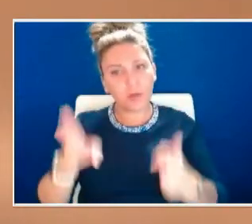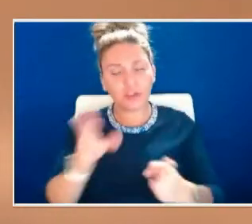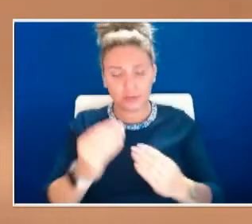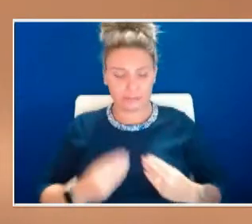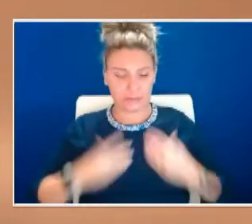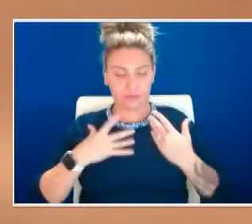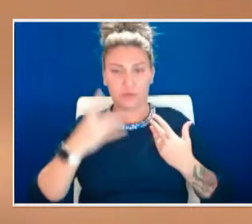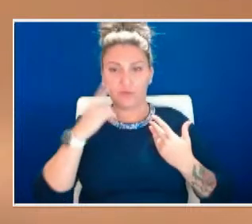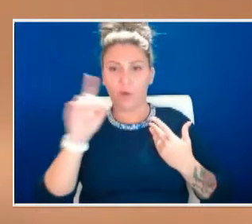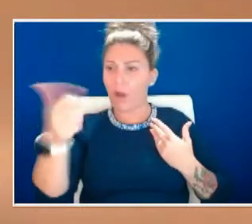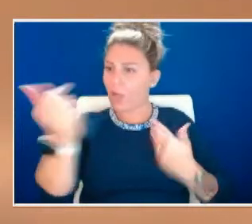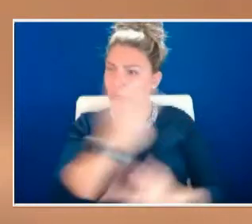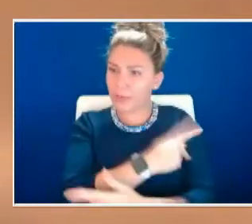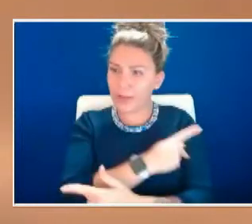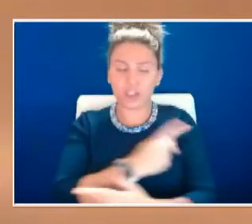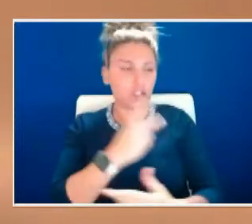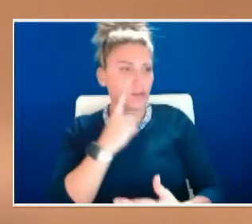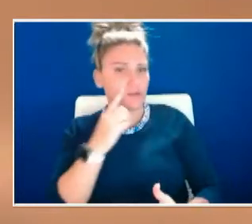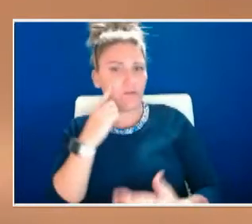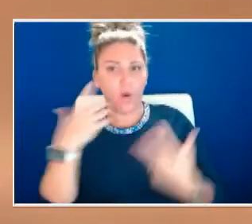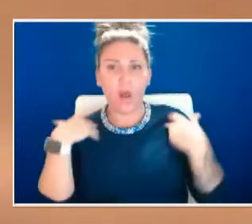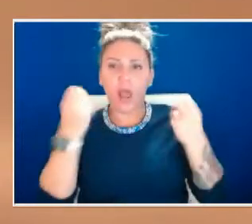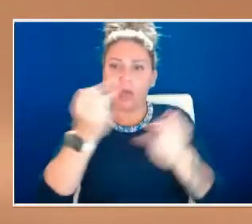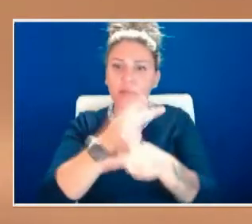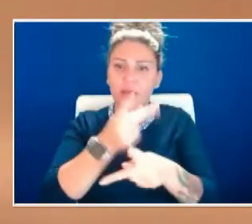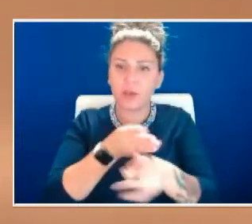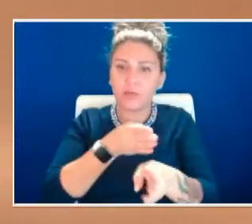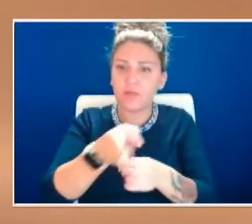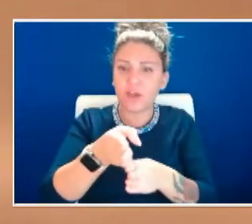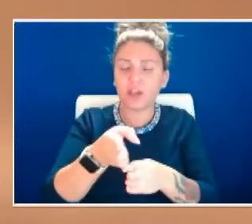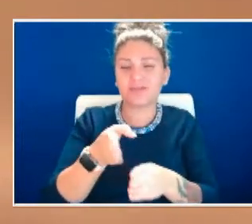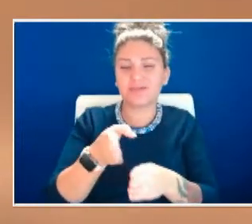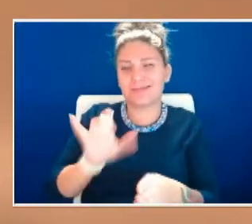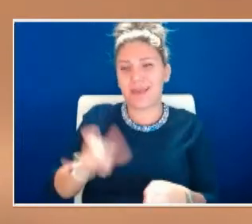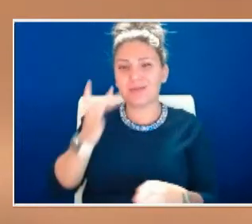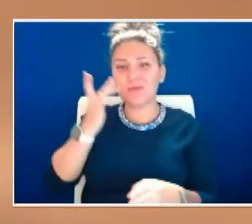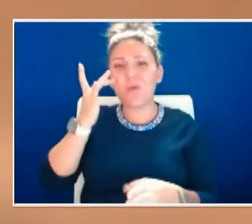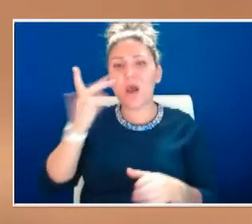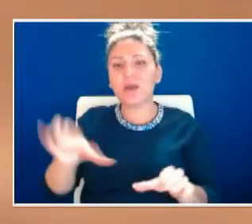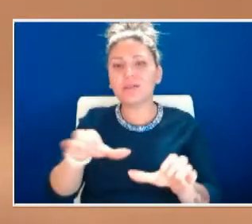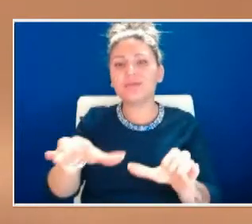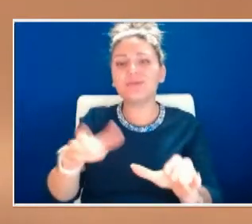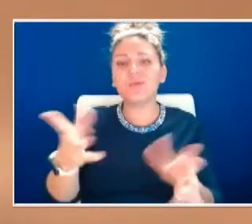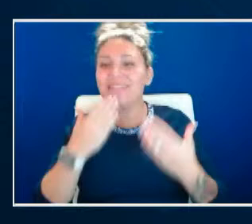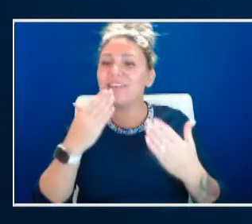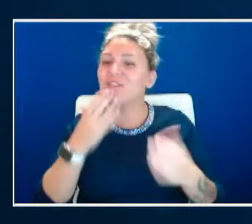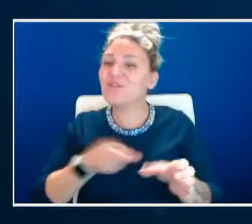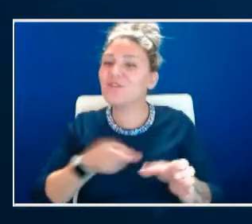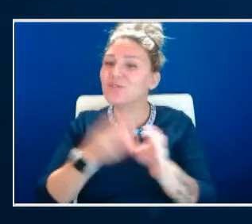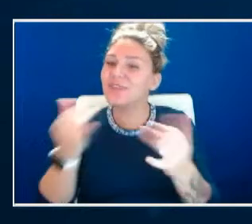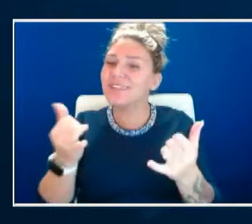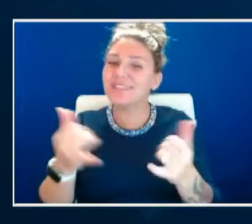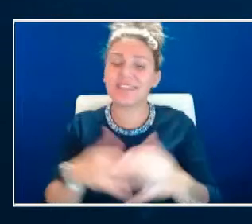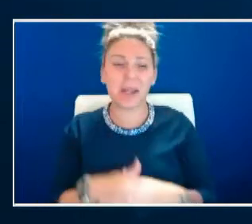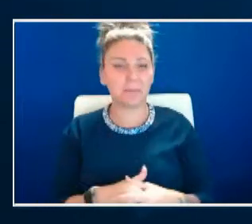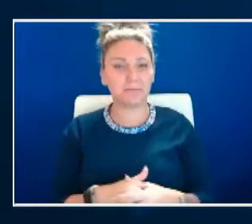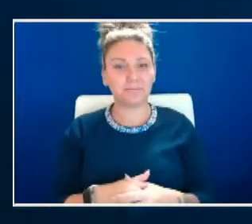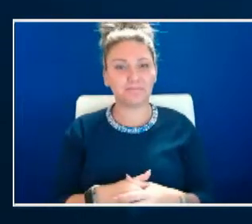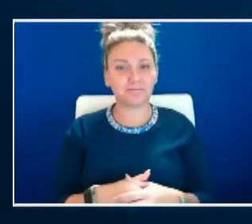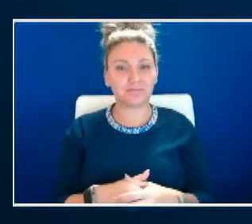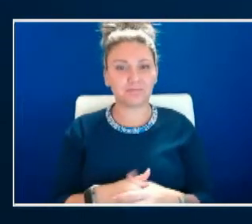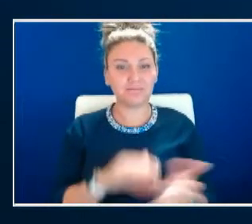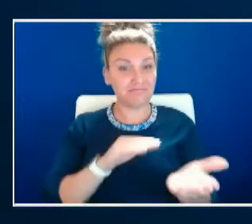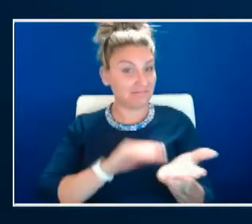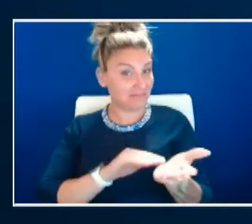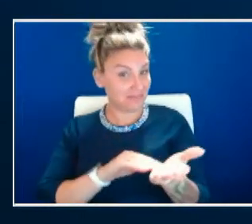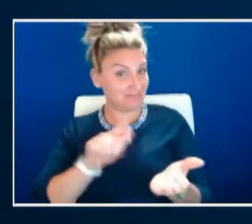She's an inspiration for healthcare professionals. That's why we do what we do. So to be able to be here and share. Doctor,